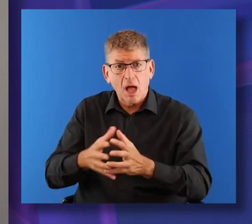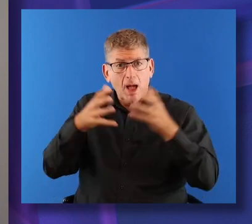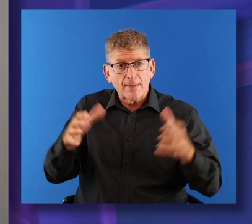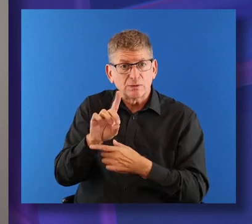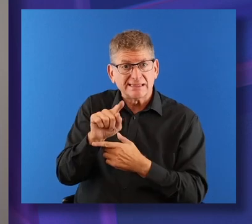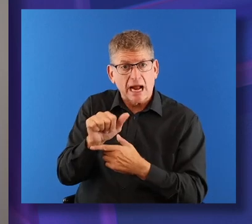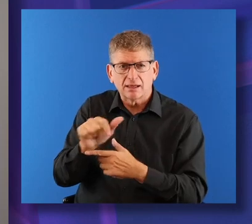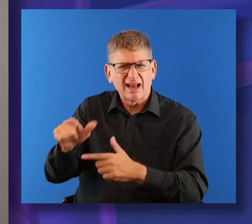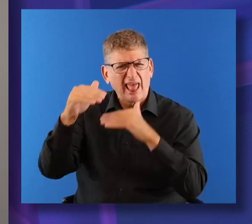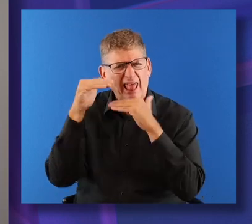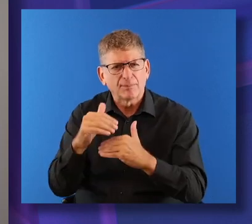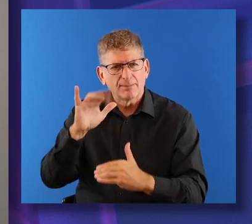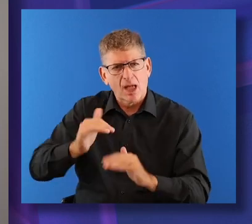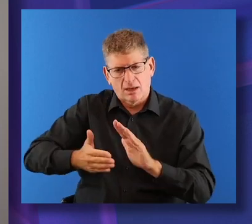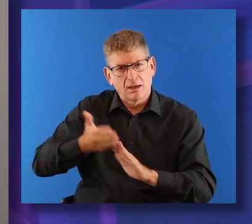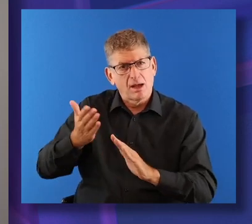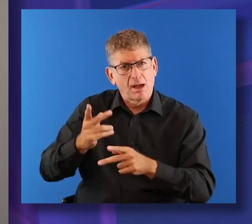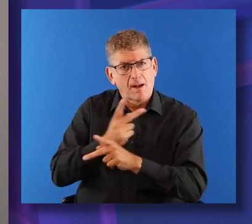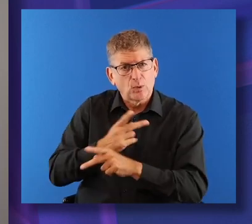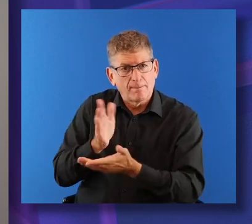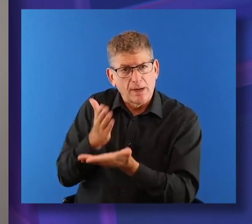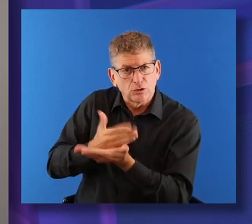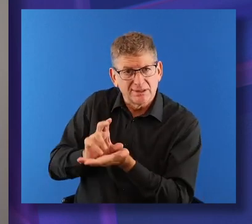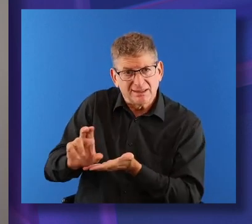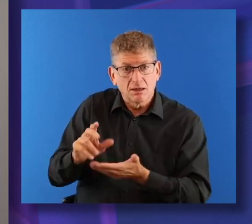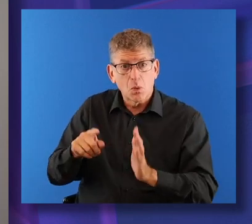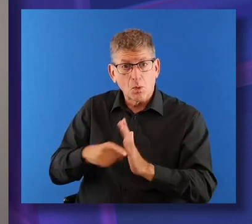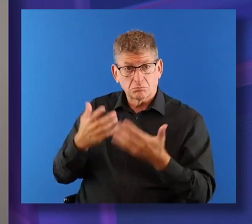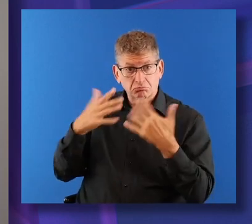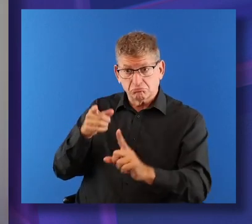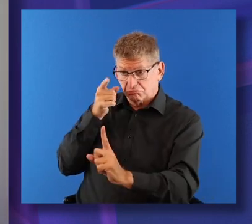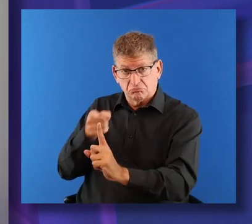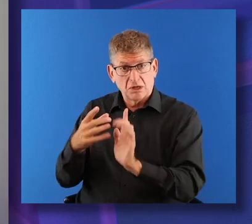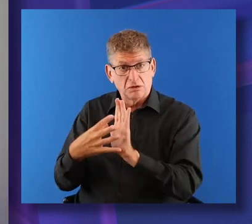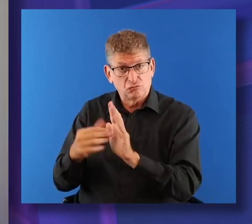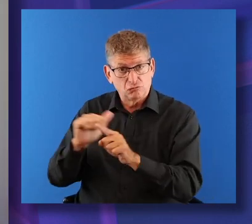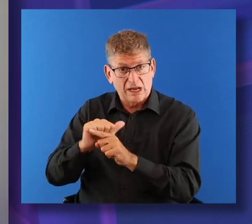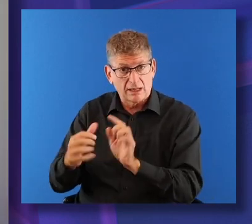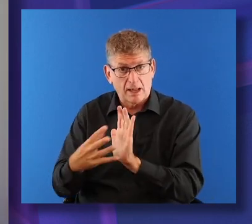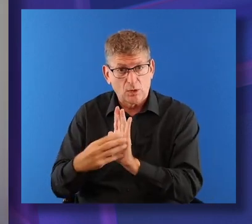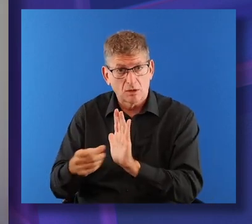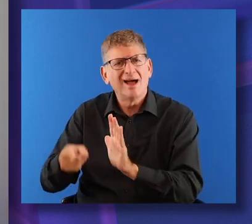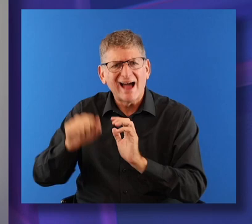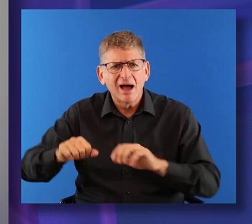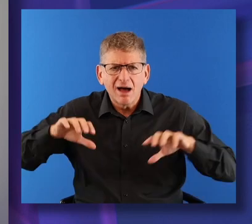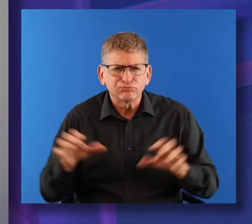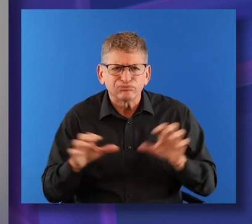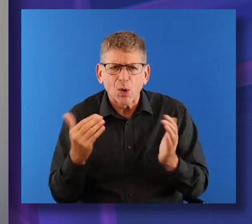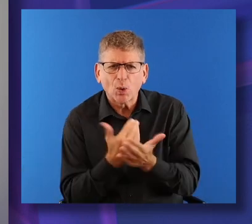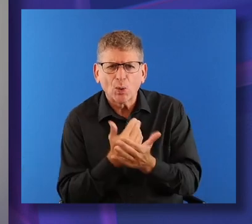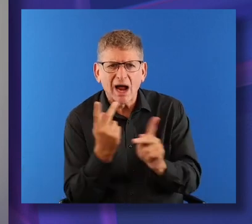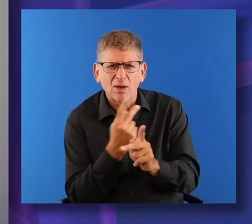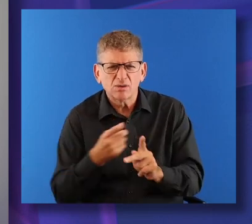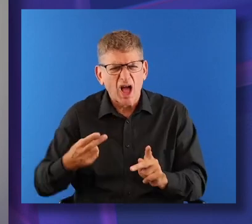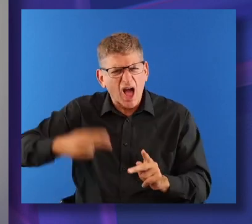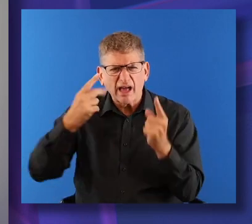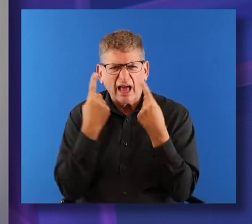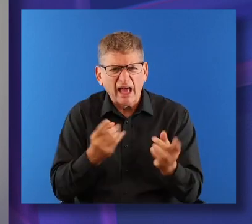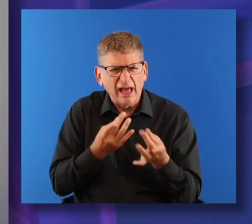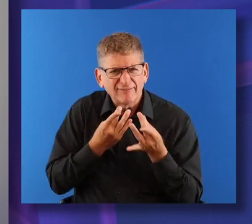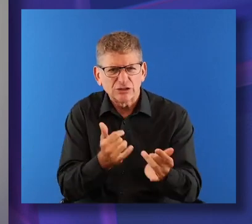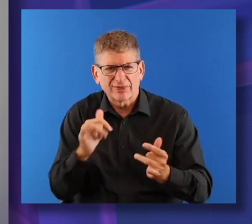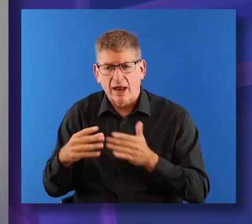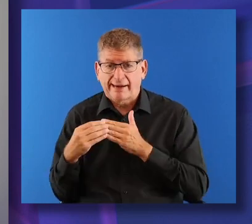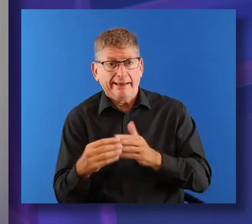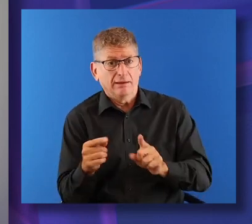leading to significant improvements in speed compared to direct simulation, often by several orders of magnitude. The